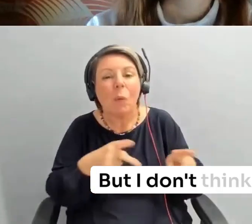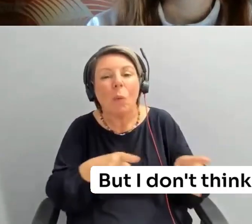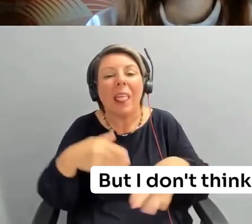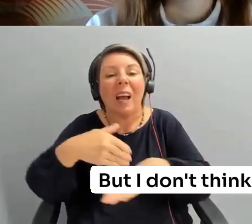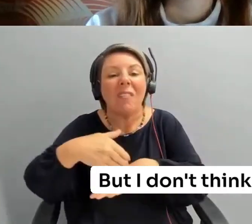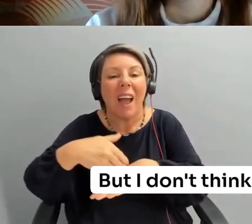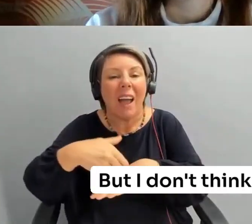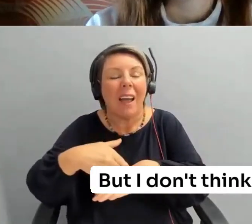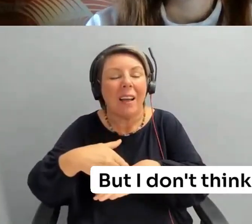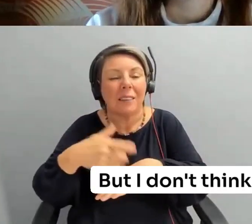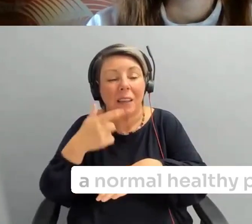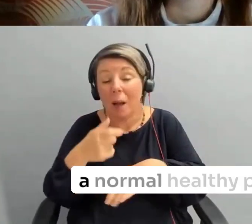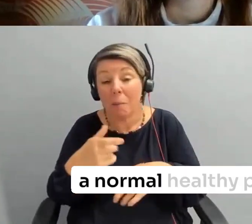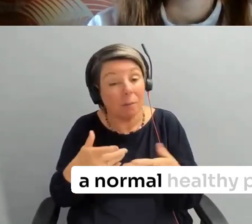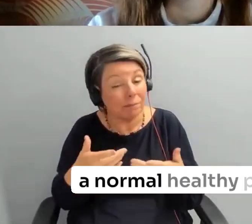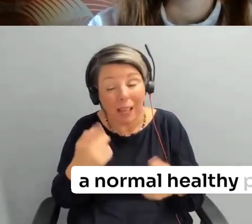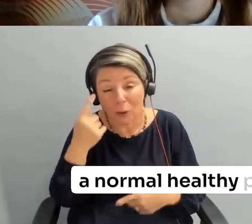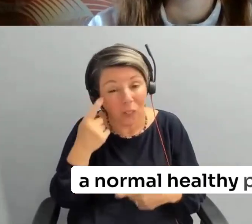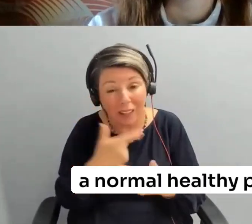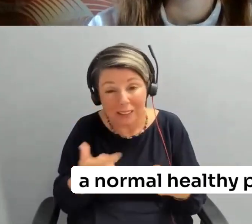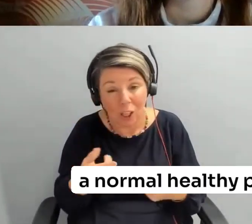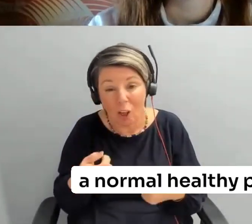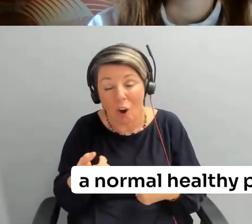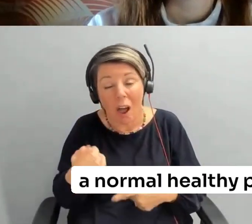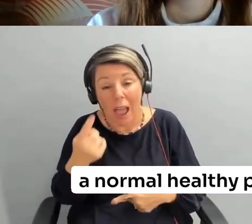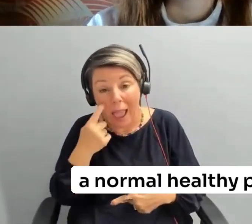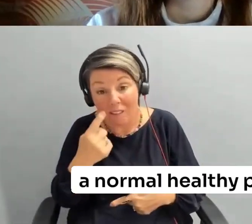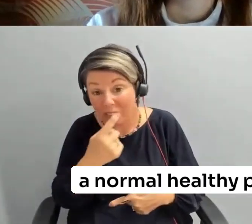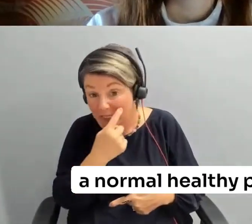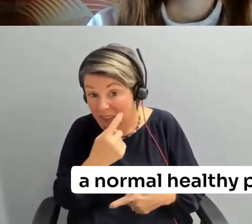I don't think there's much evidence that a normal, healthy person